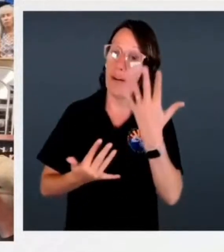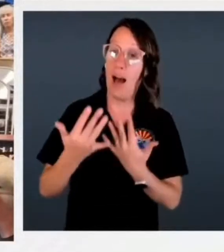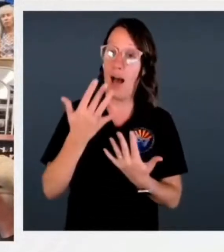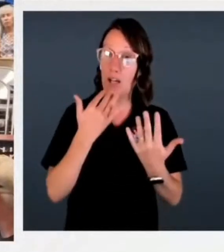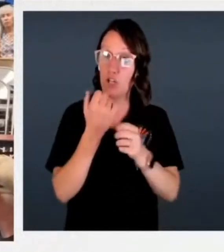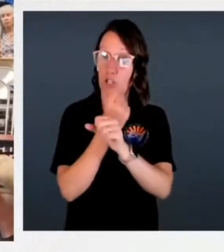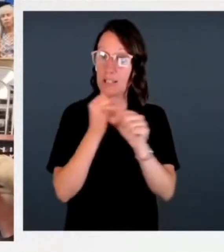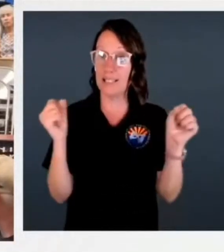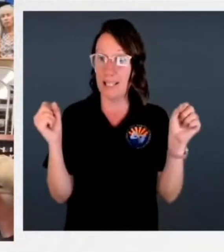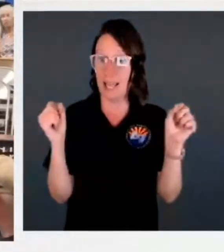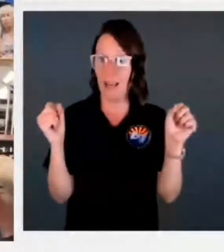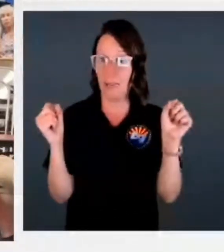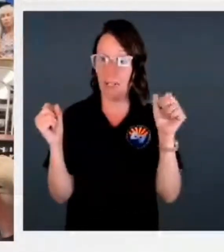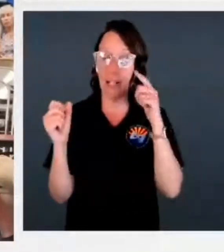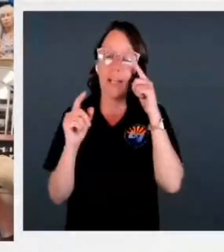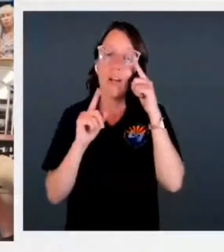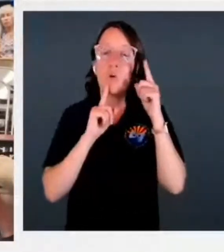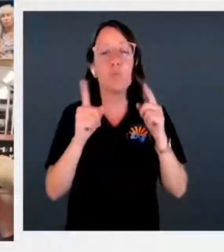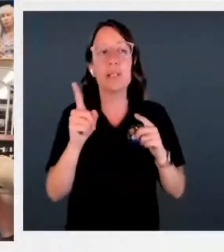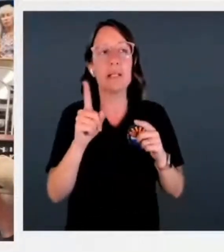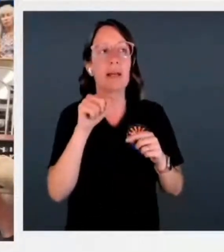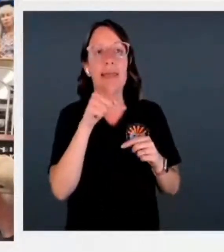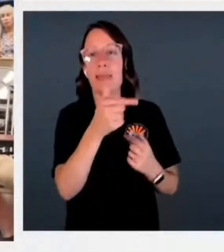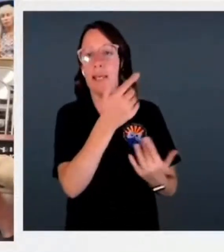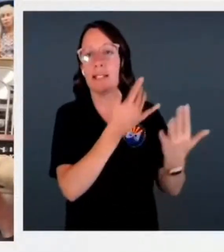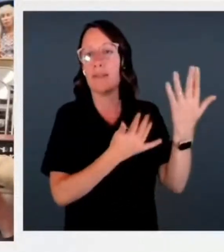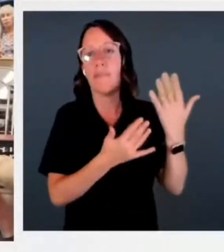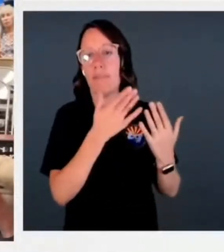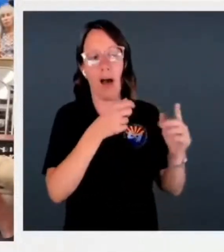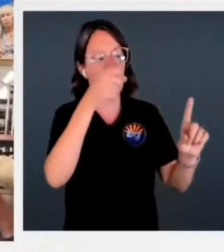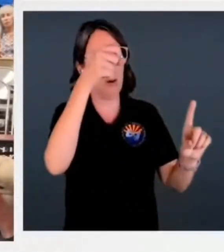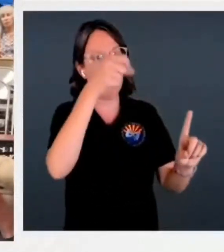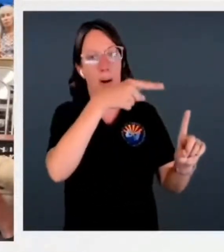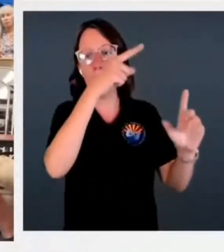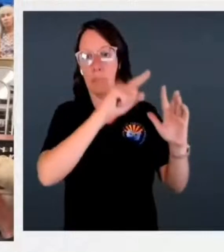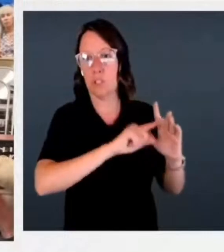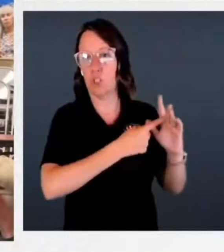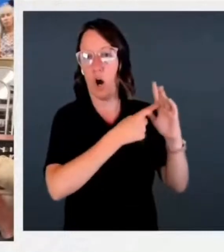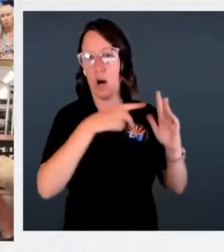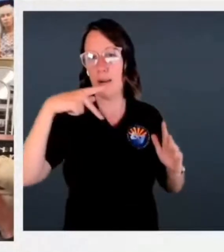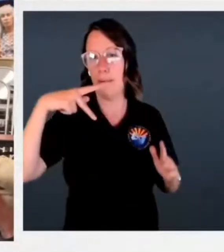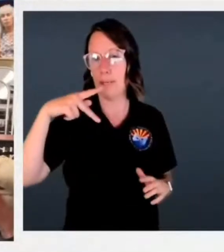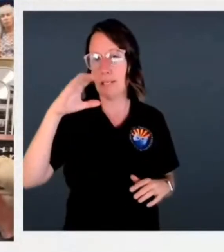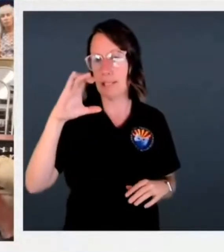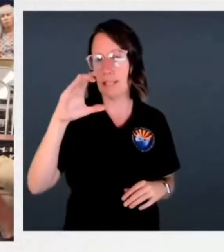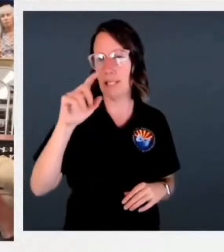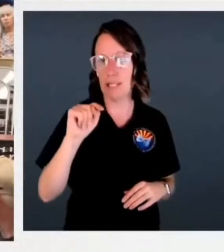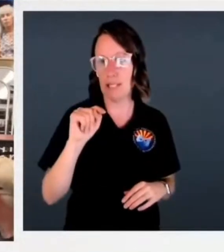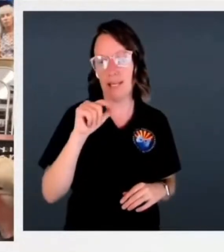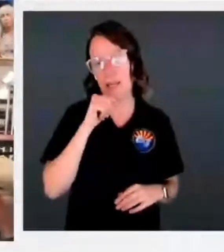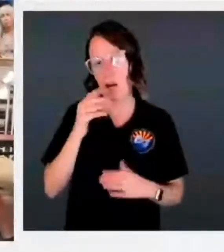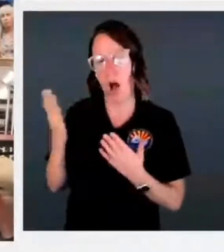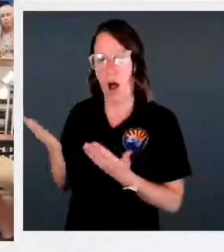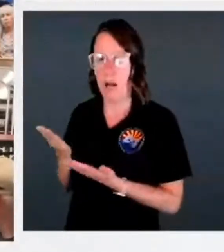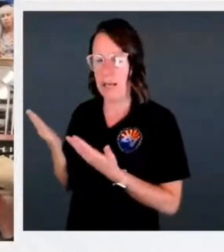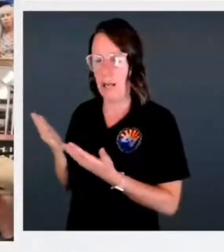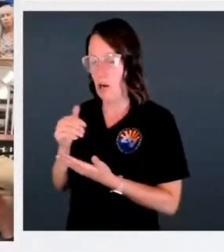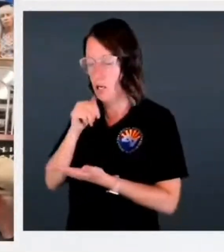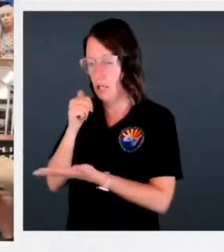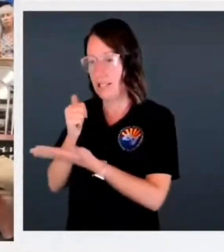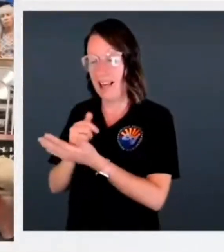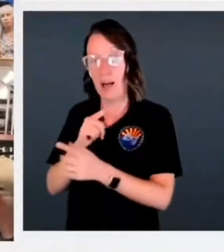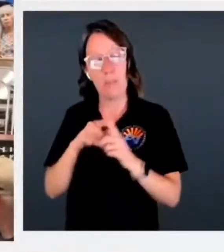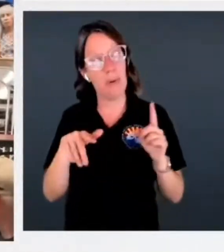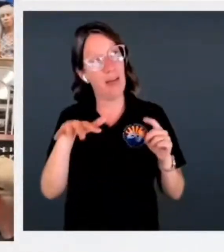this fire up in the PCT, up at Shelly Lake area, but it might help in the next one if we had these